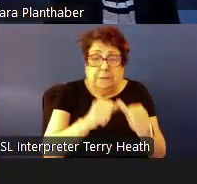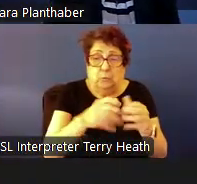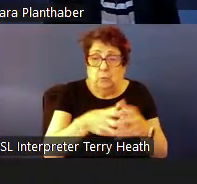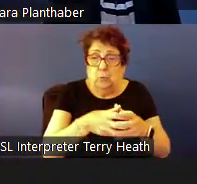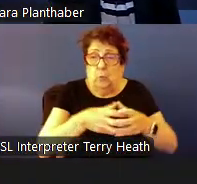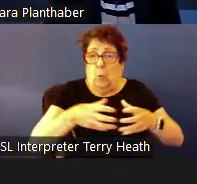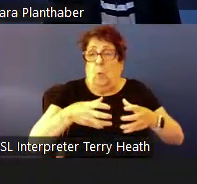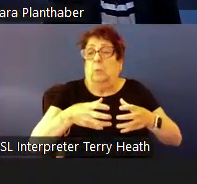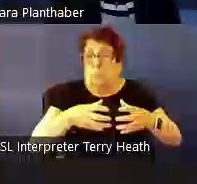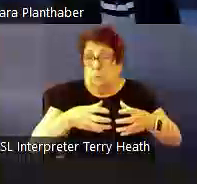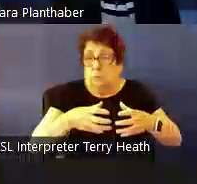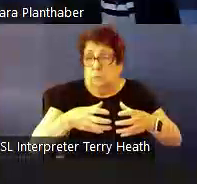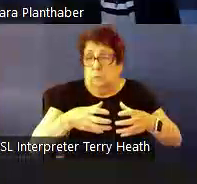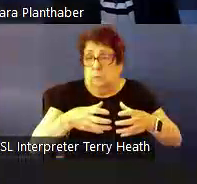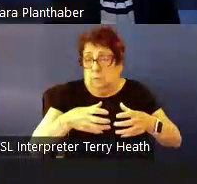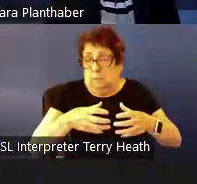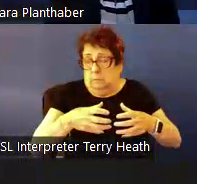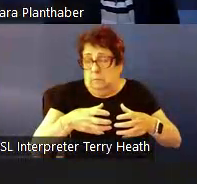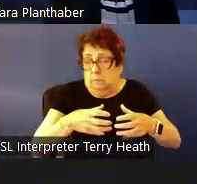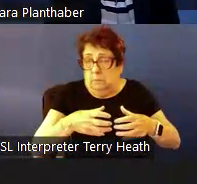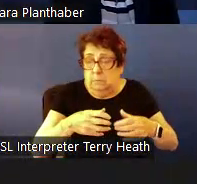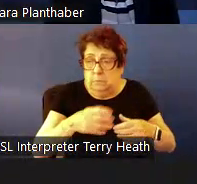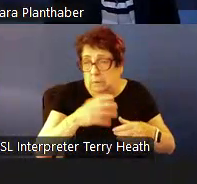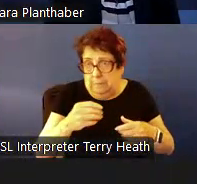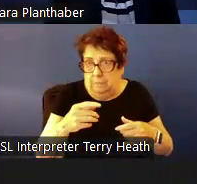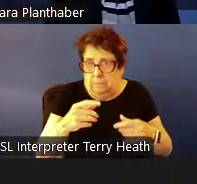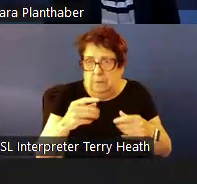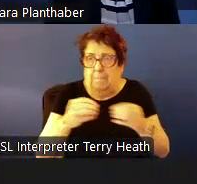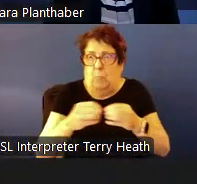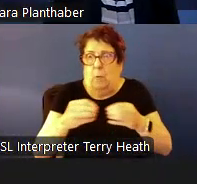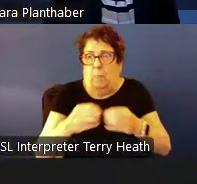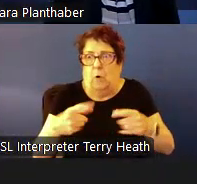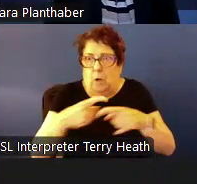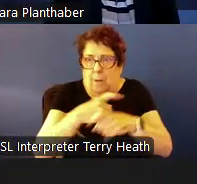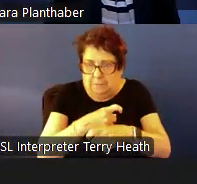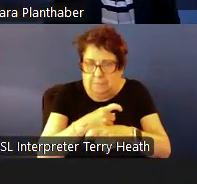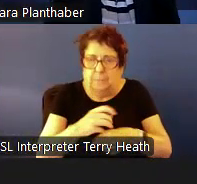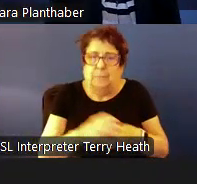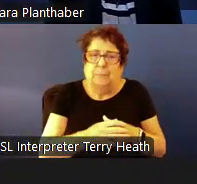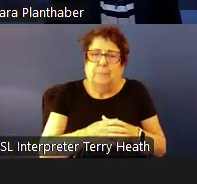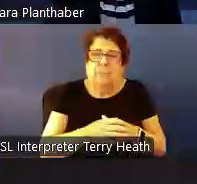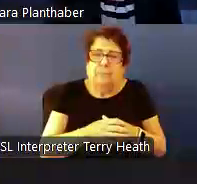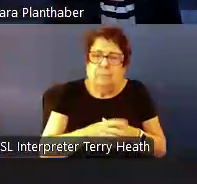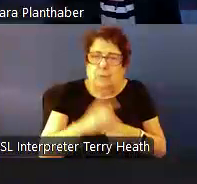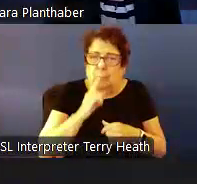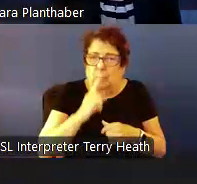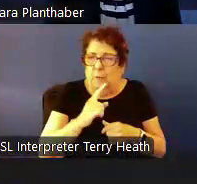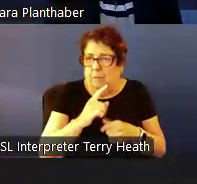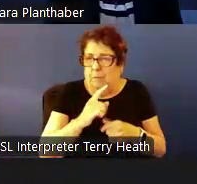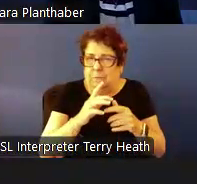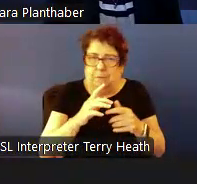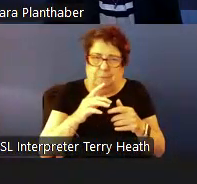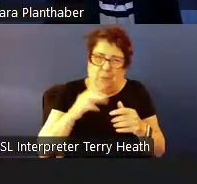country. The value add of a legal assistance partner is really that rights focus